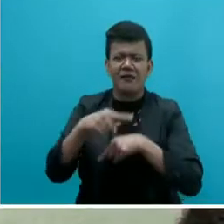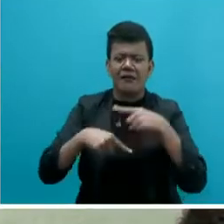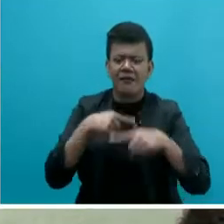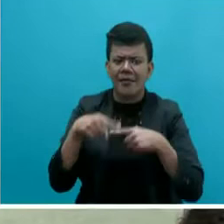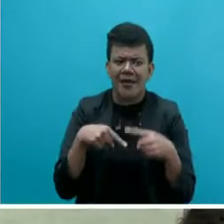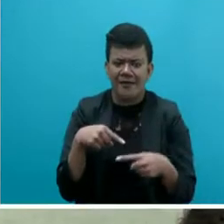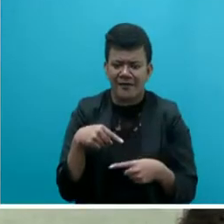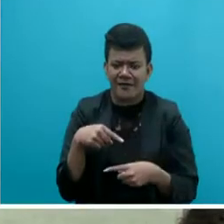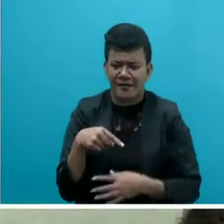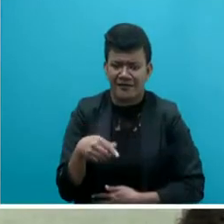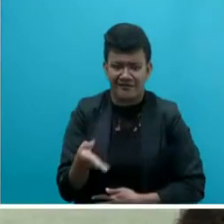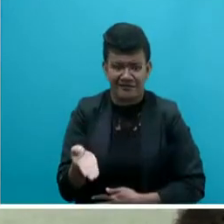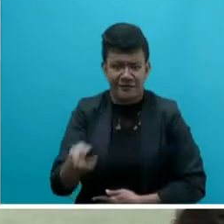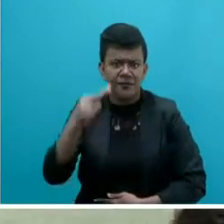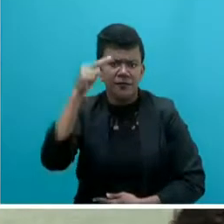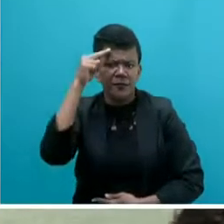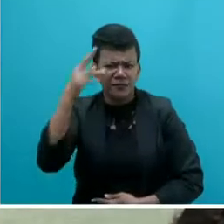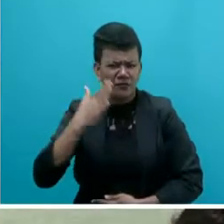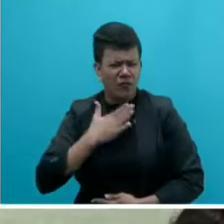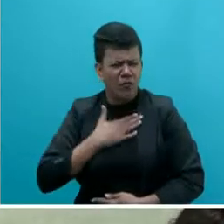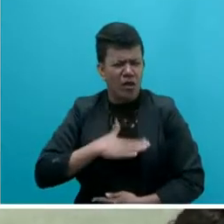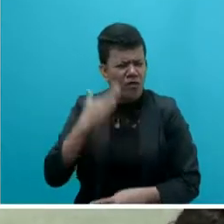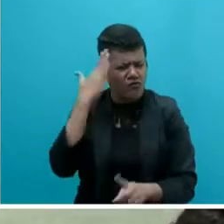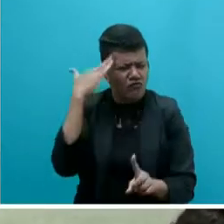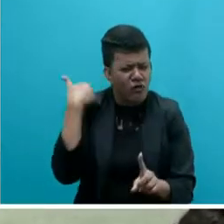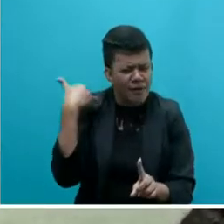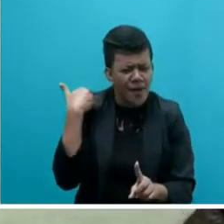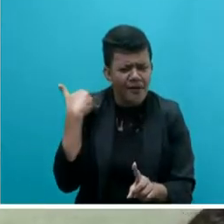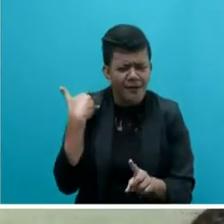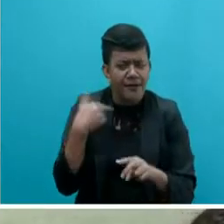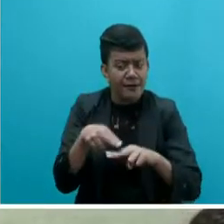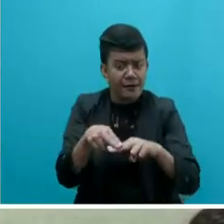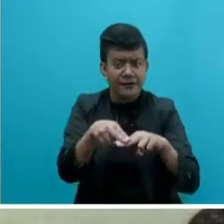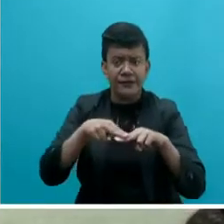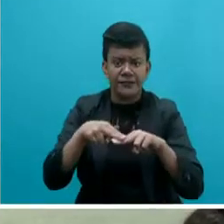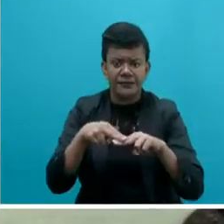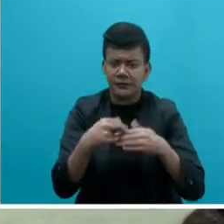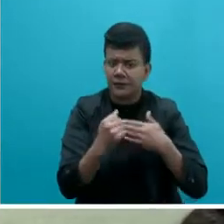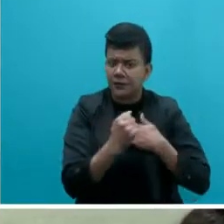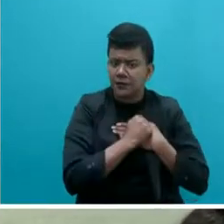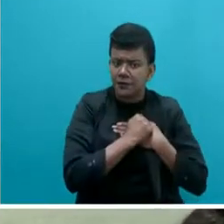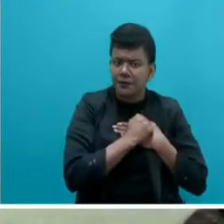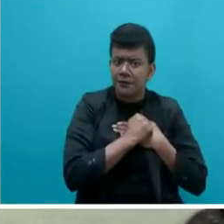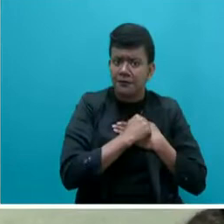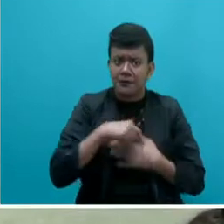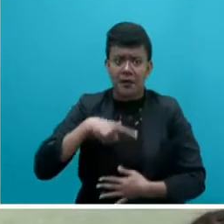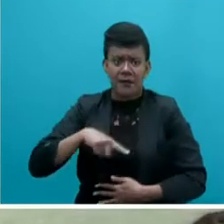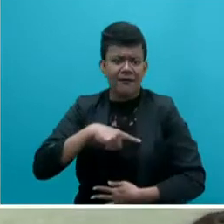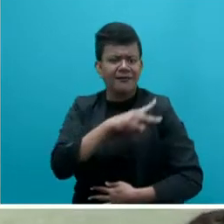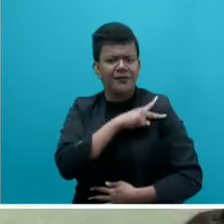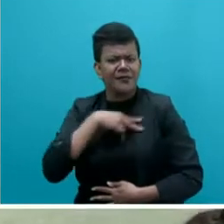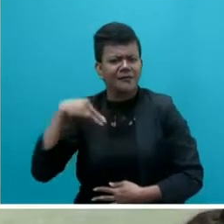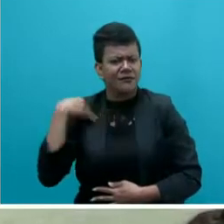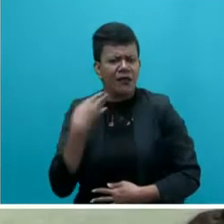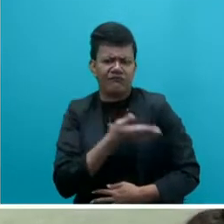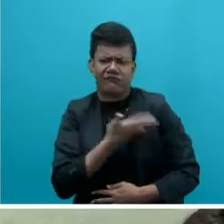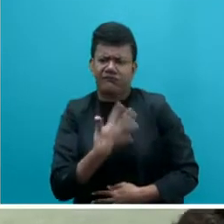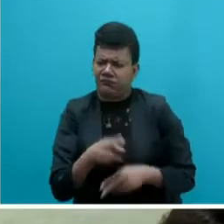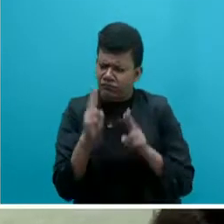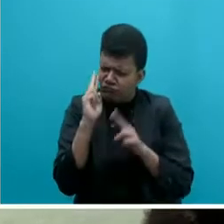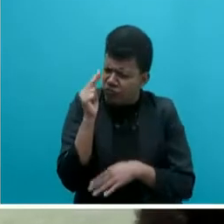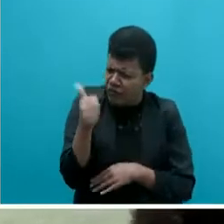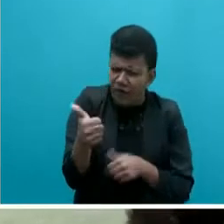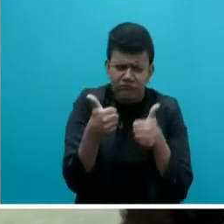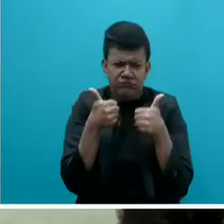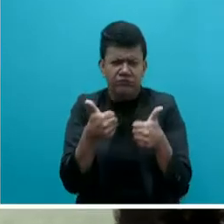the safe hands of our Honourable Prime Minister. And also the Fijian people and the Fijian people in overseas also remember the